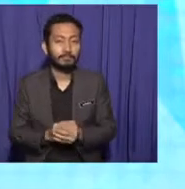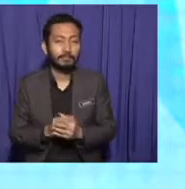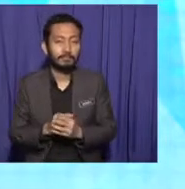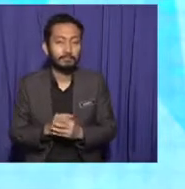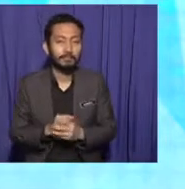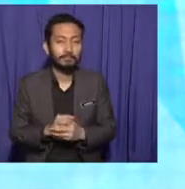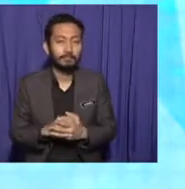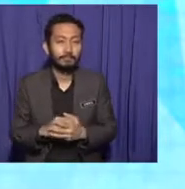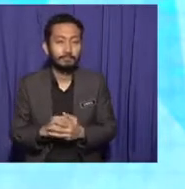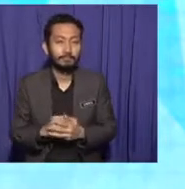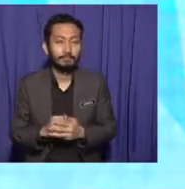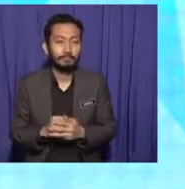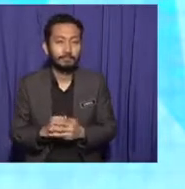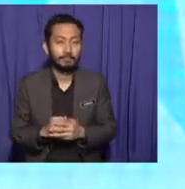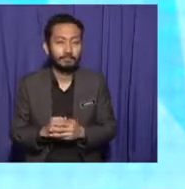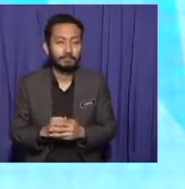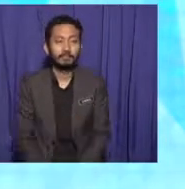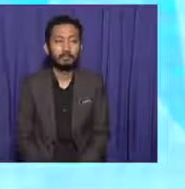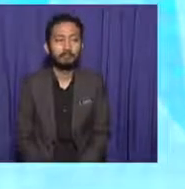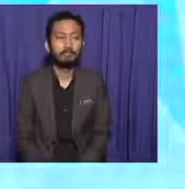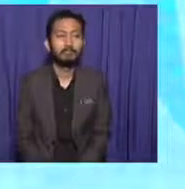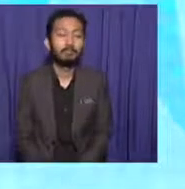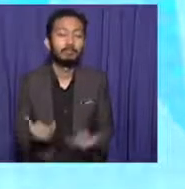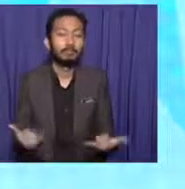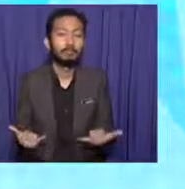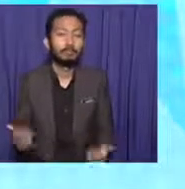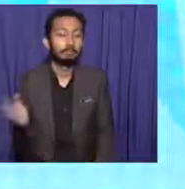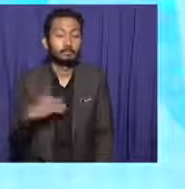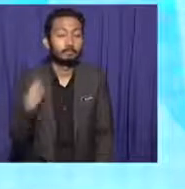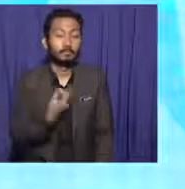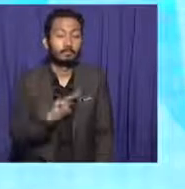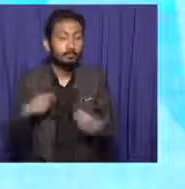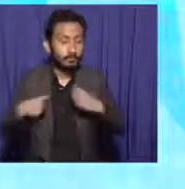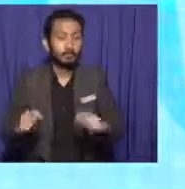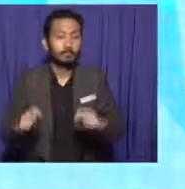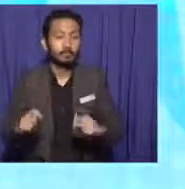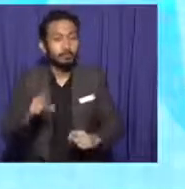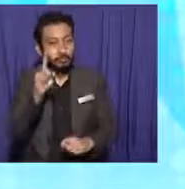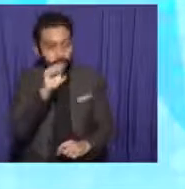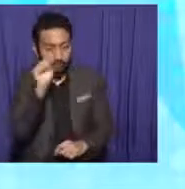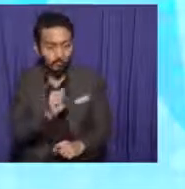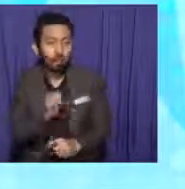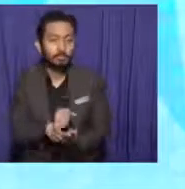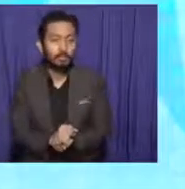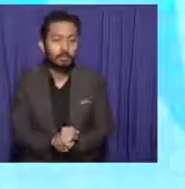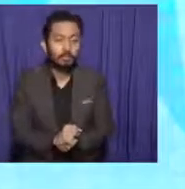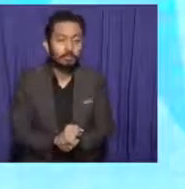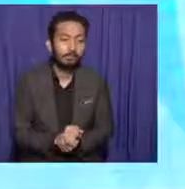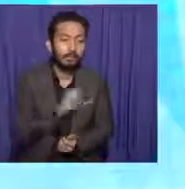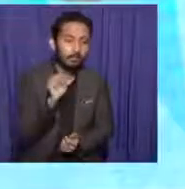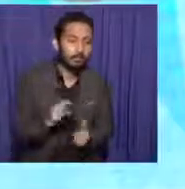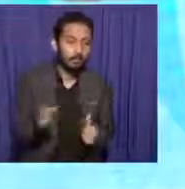over square root of 2. Now, let's try a sample question. Exercise